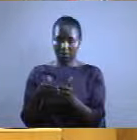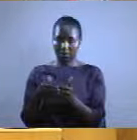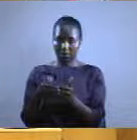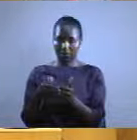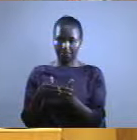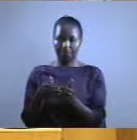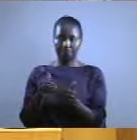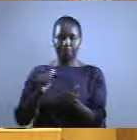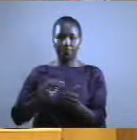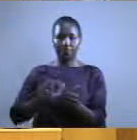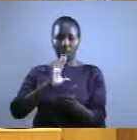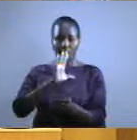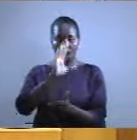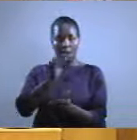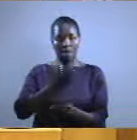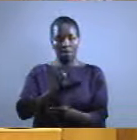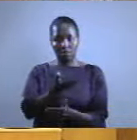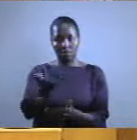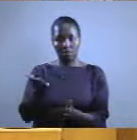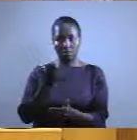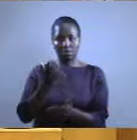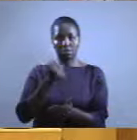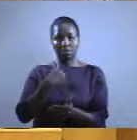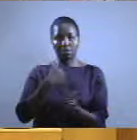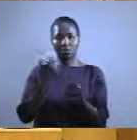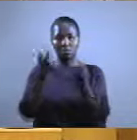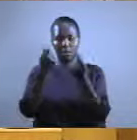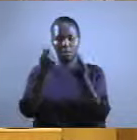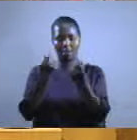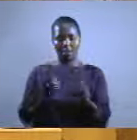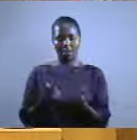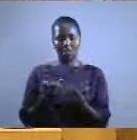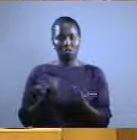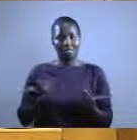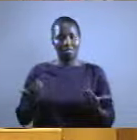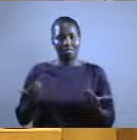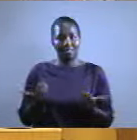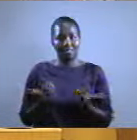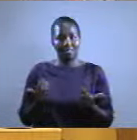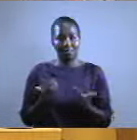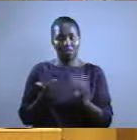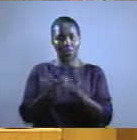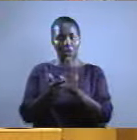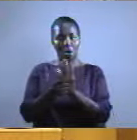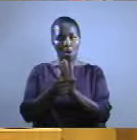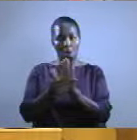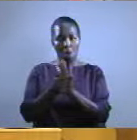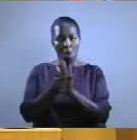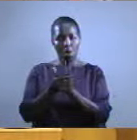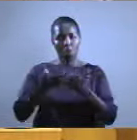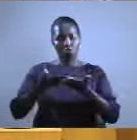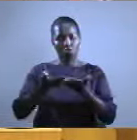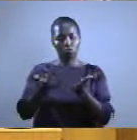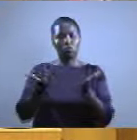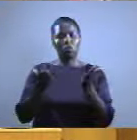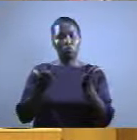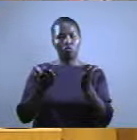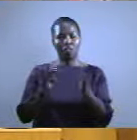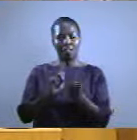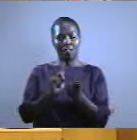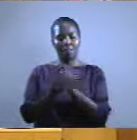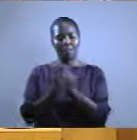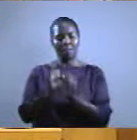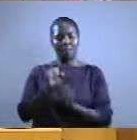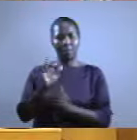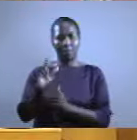The question before the House is that Financial Service Law General Amendment Bill be read